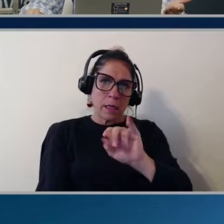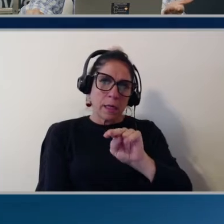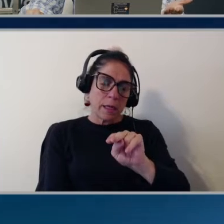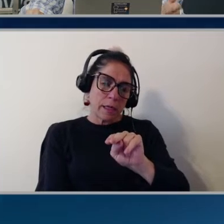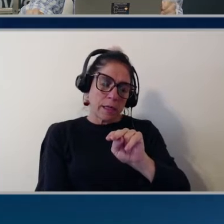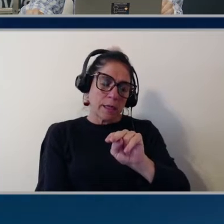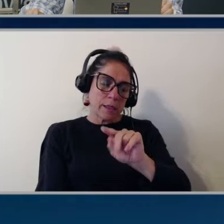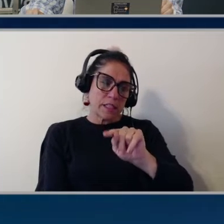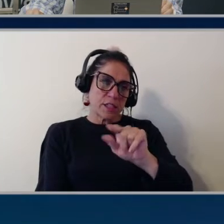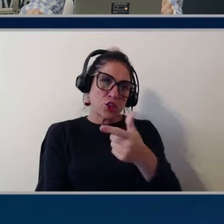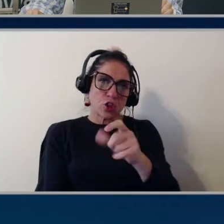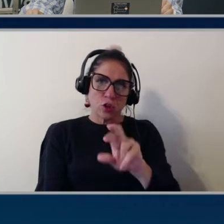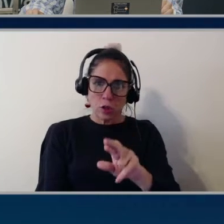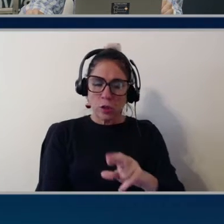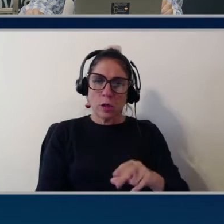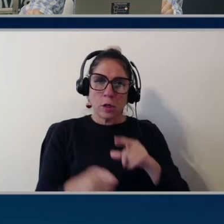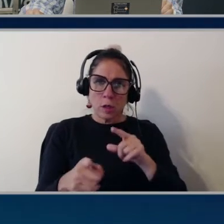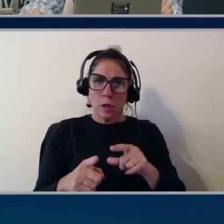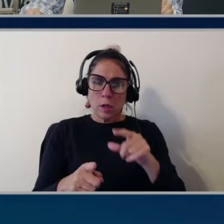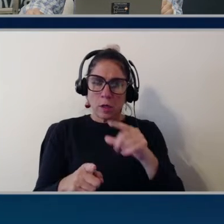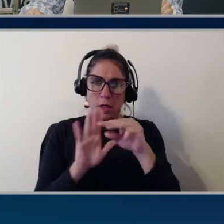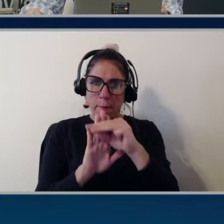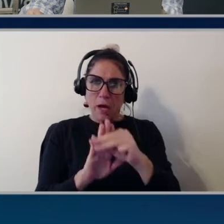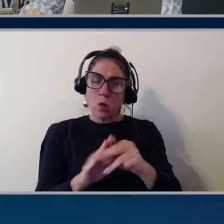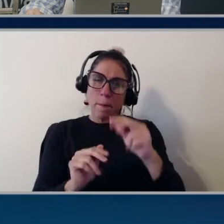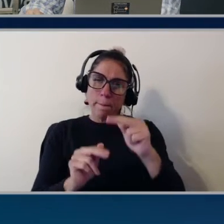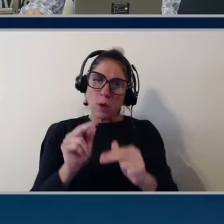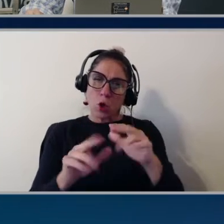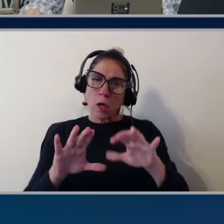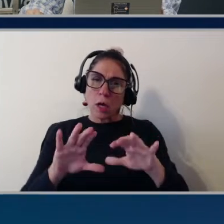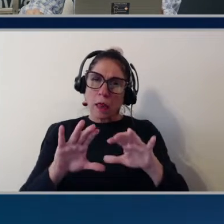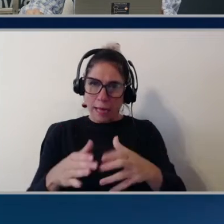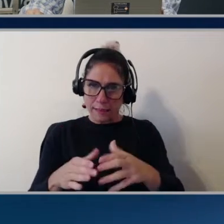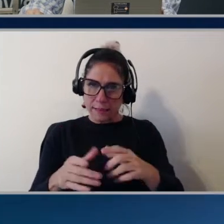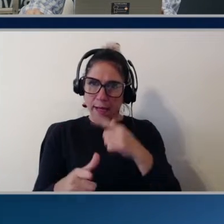create a model builder class, and then you run